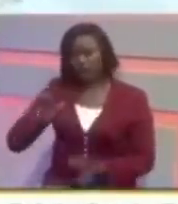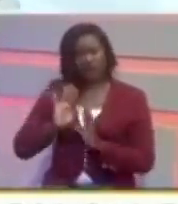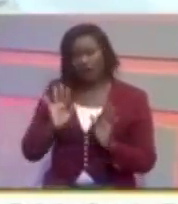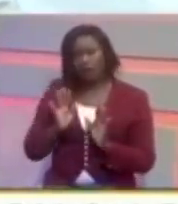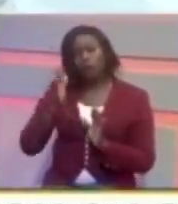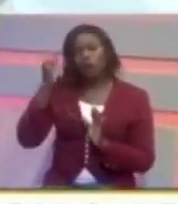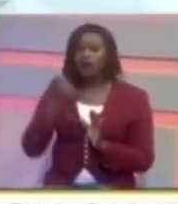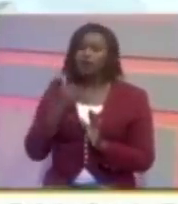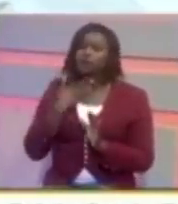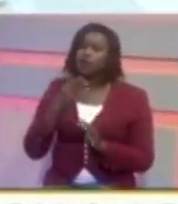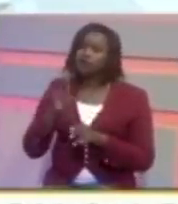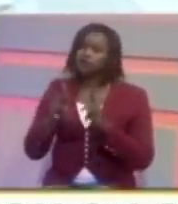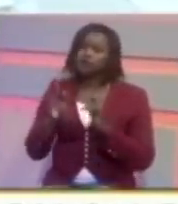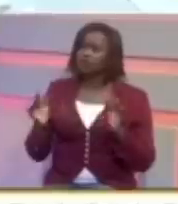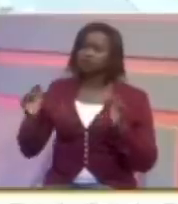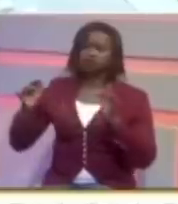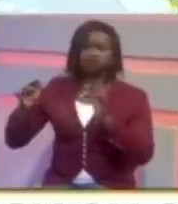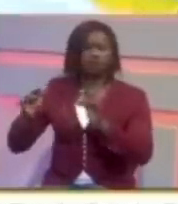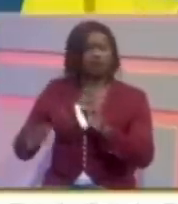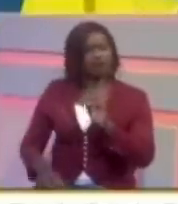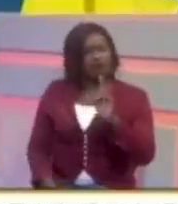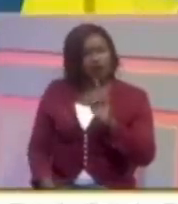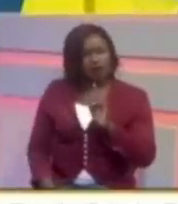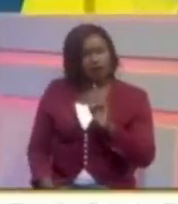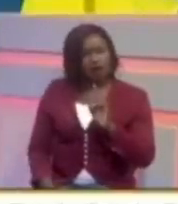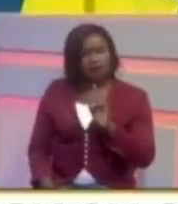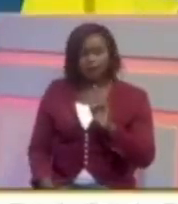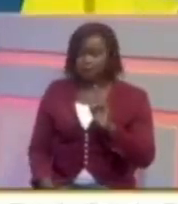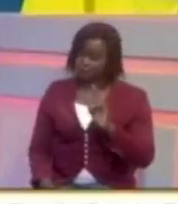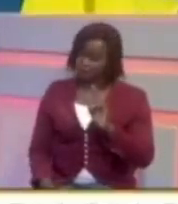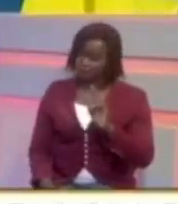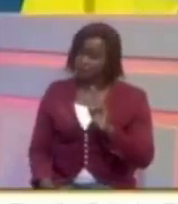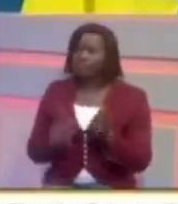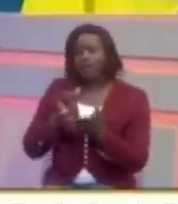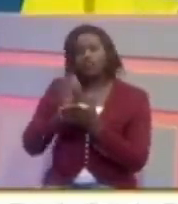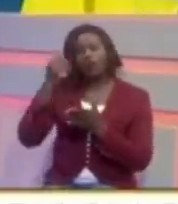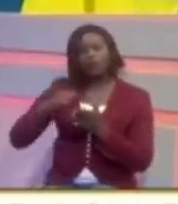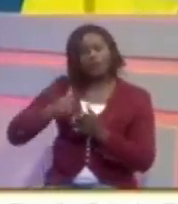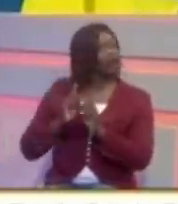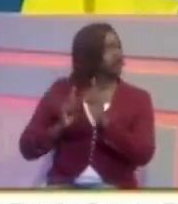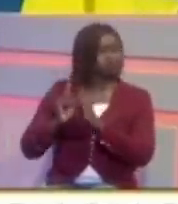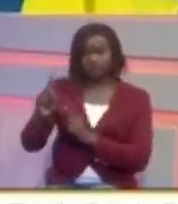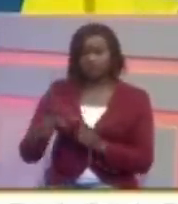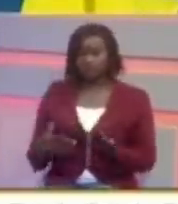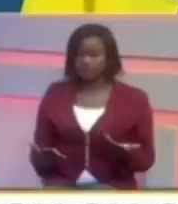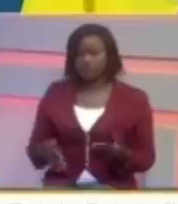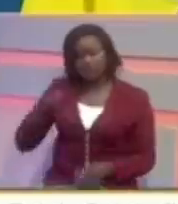mukungane okurira byengamba yensonga mbayiseko ubuyisi